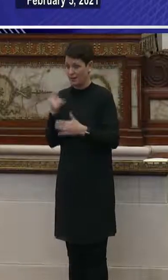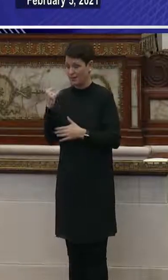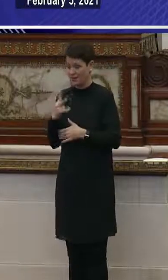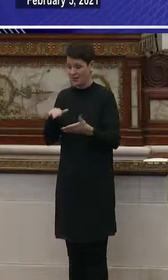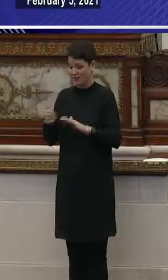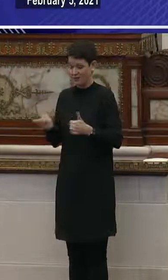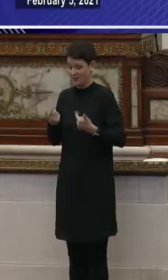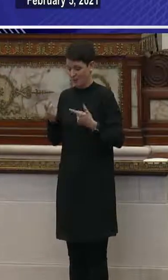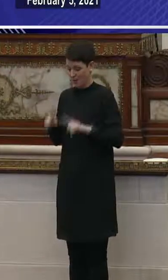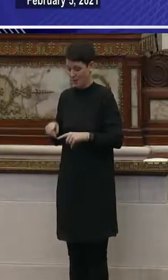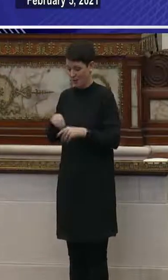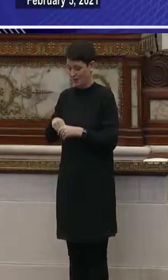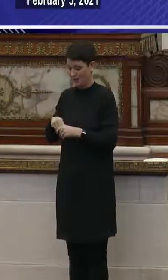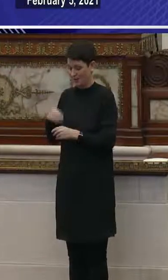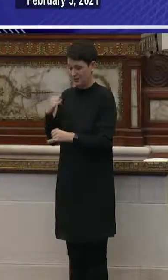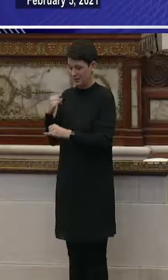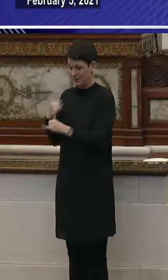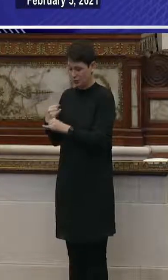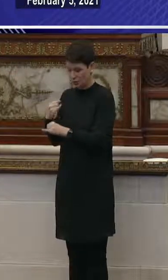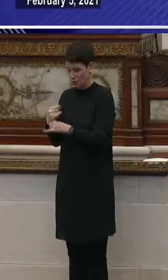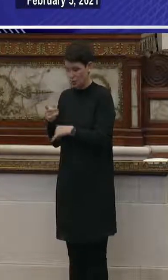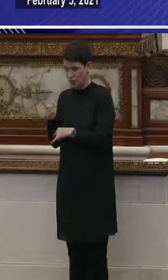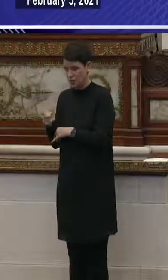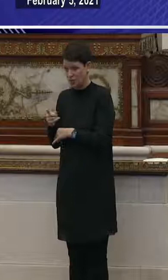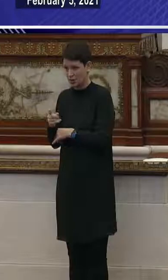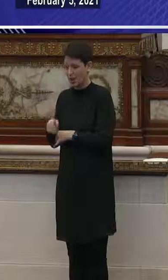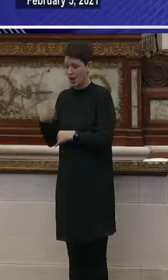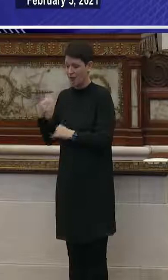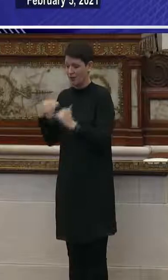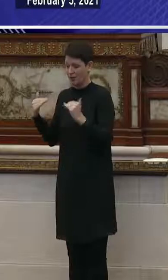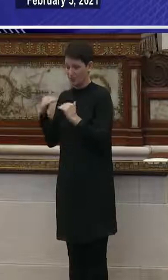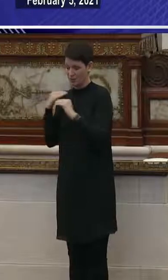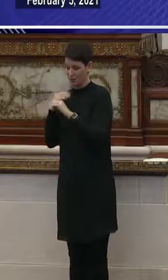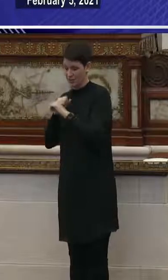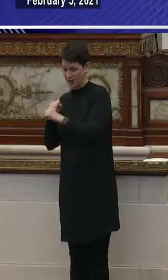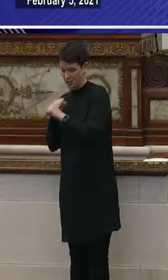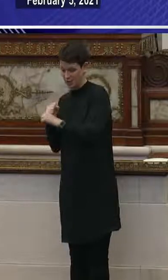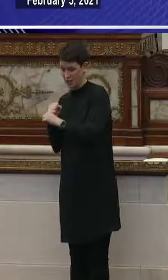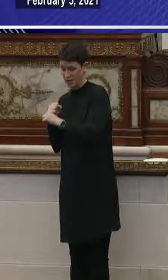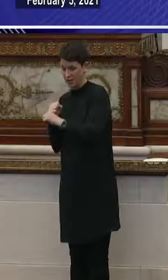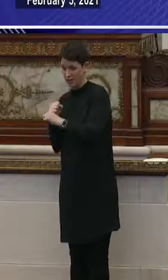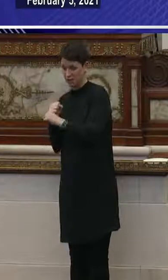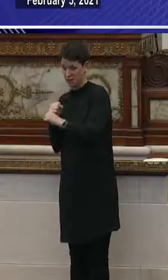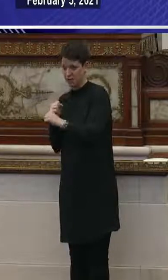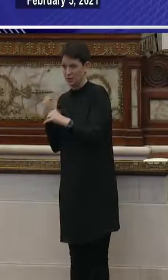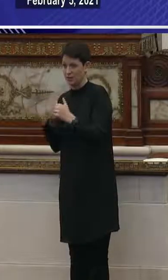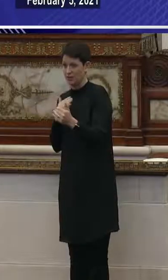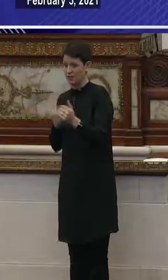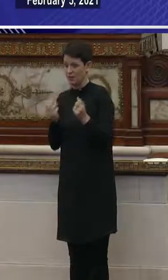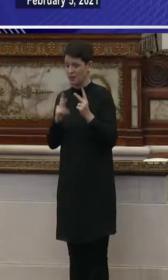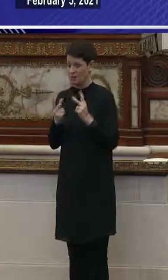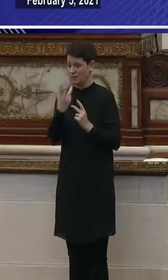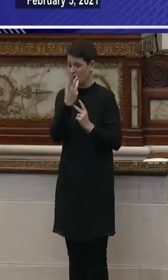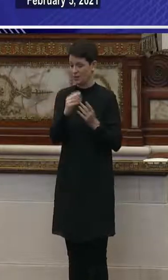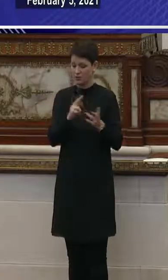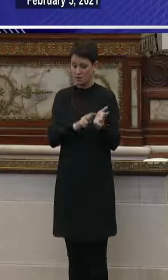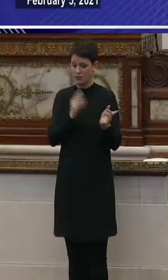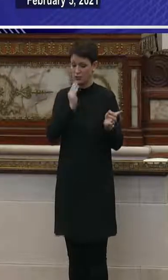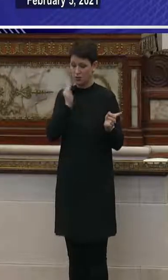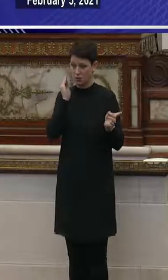in those institutions and we can get high levels of protection in those institutions, then we have, even if many people outside of nursing homes